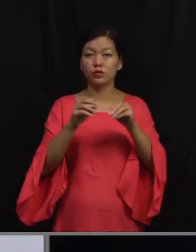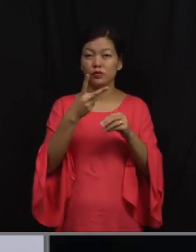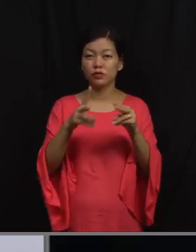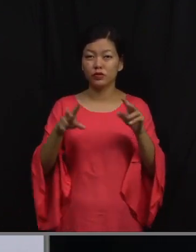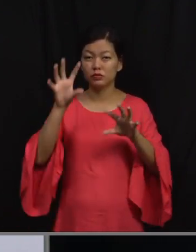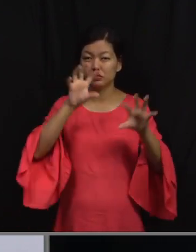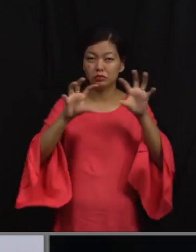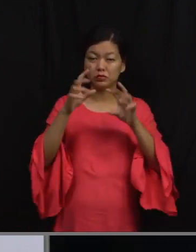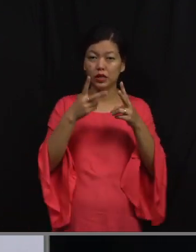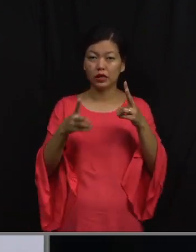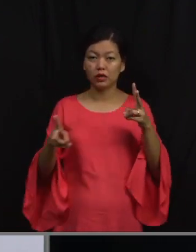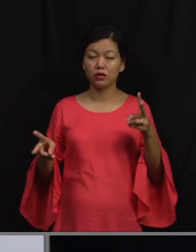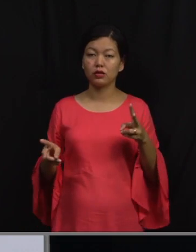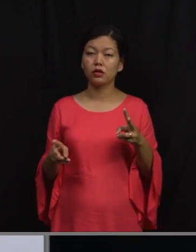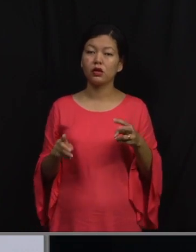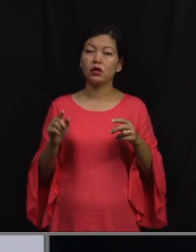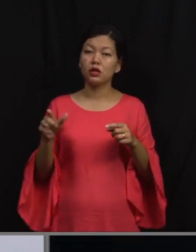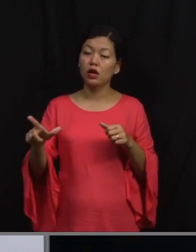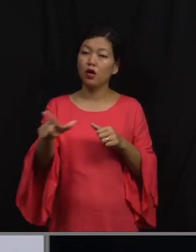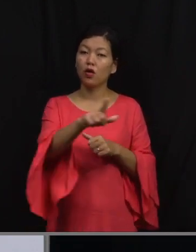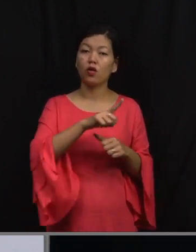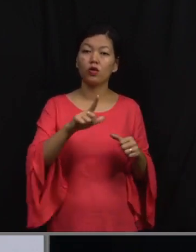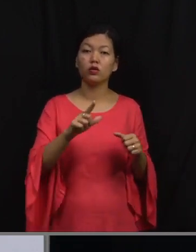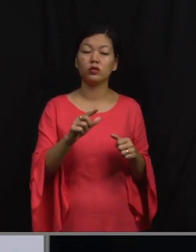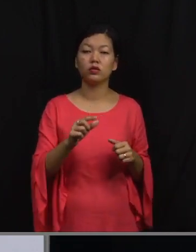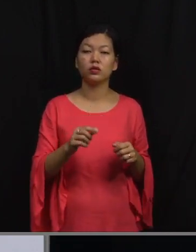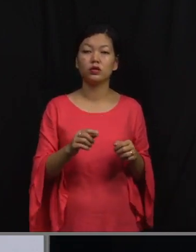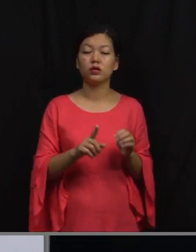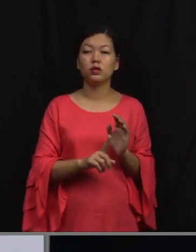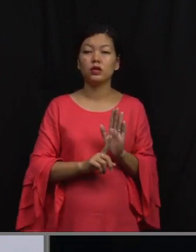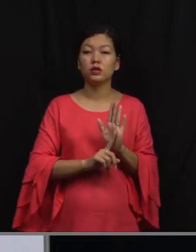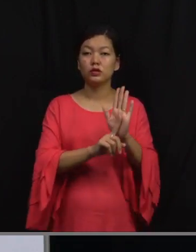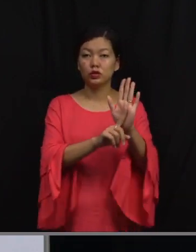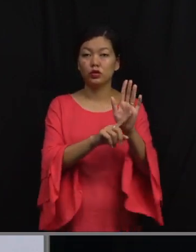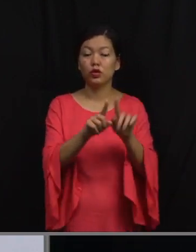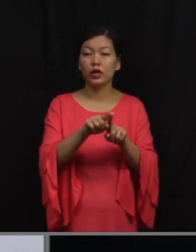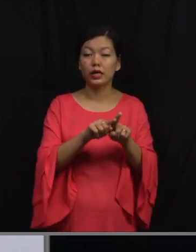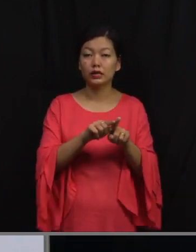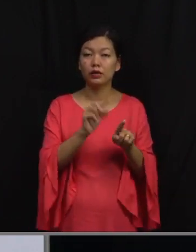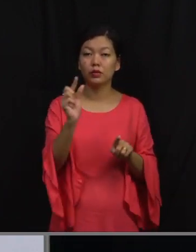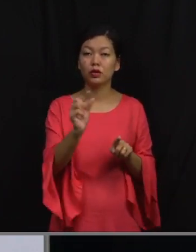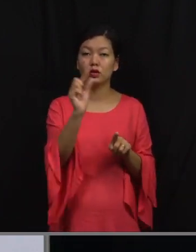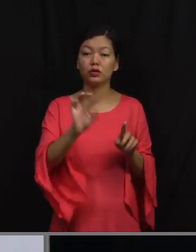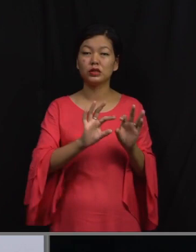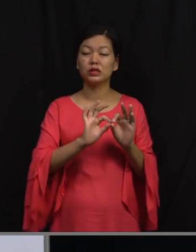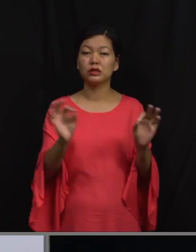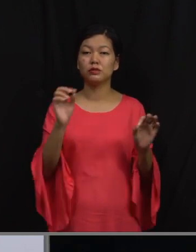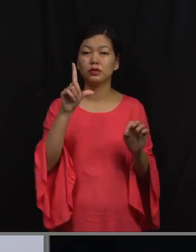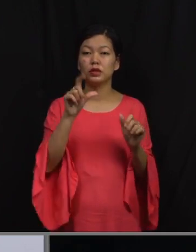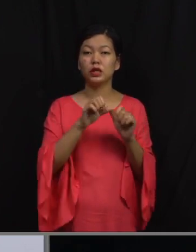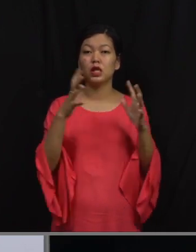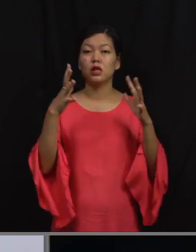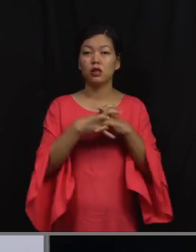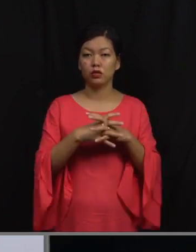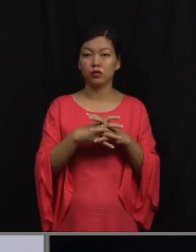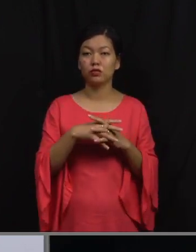Okay, we can govern by a few laws. Okay, so any motion can be expressed, or any motion can be explained by the